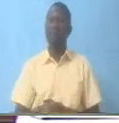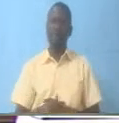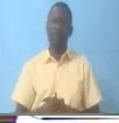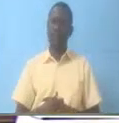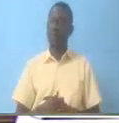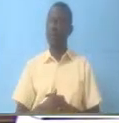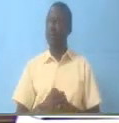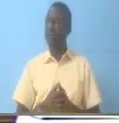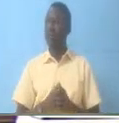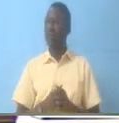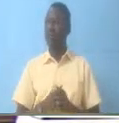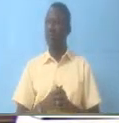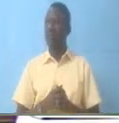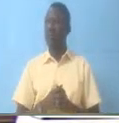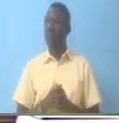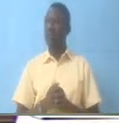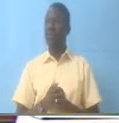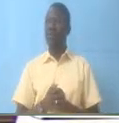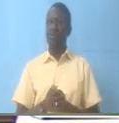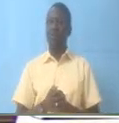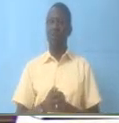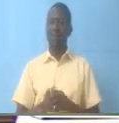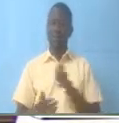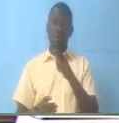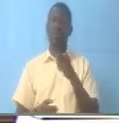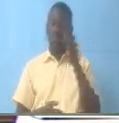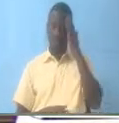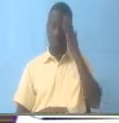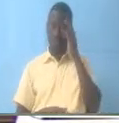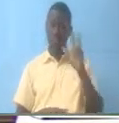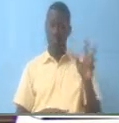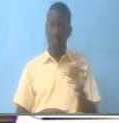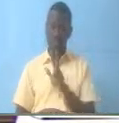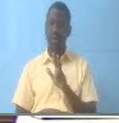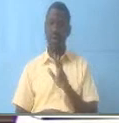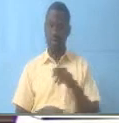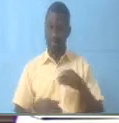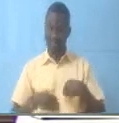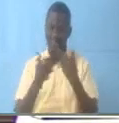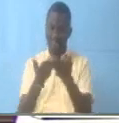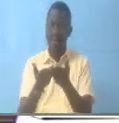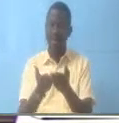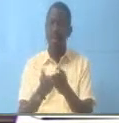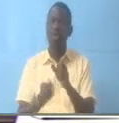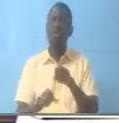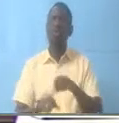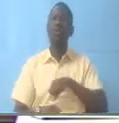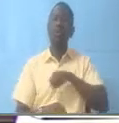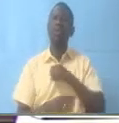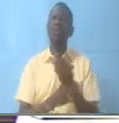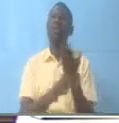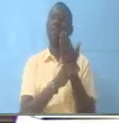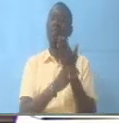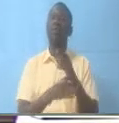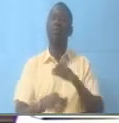oh, my apologies. Okay. As you have willingly submitted yourself on the